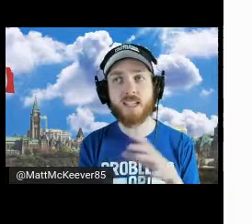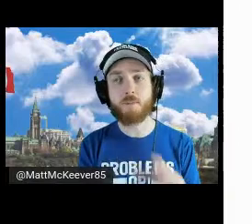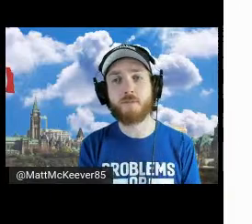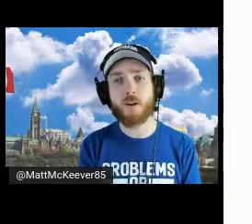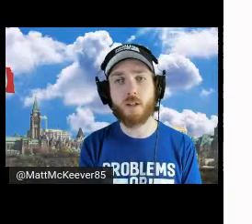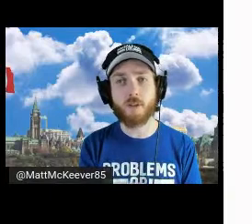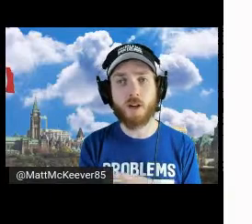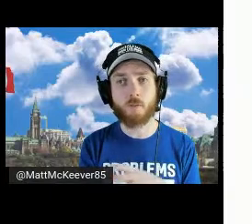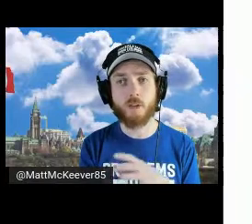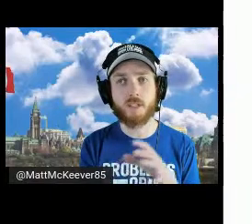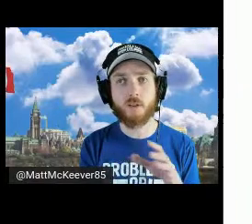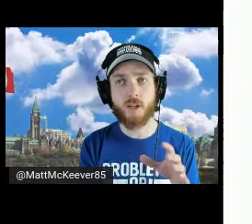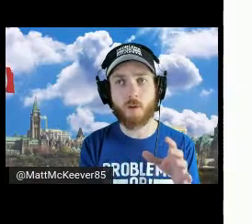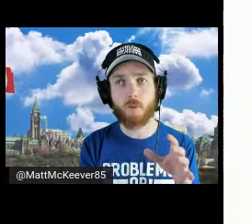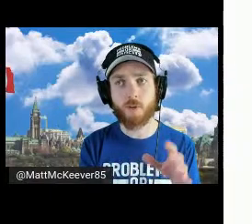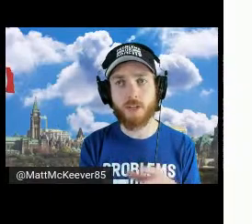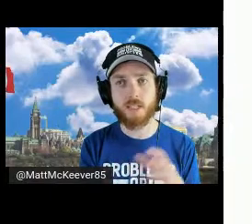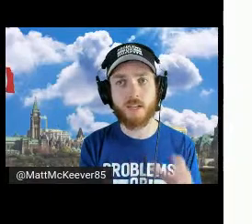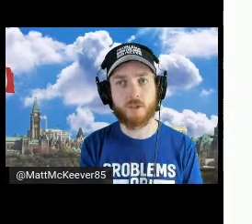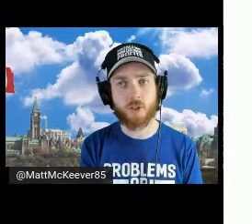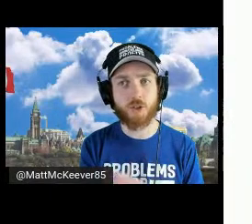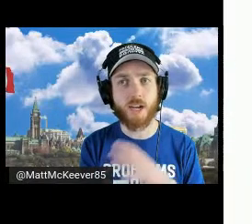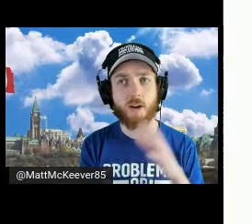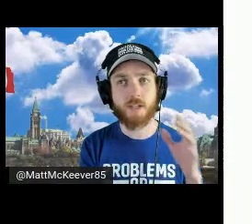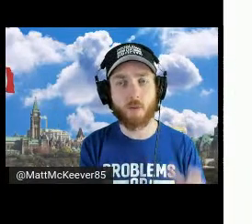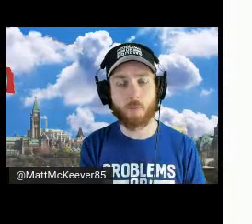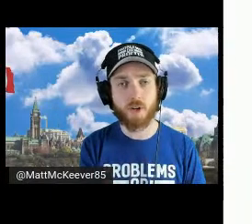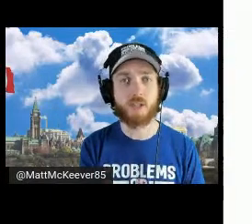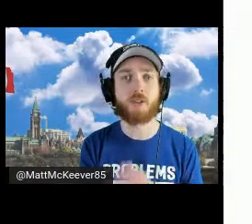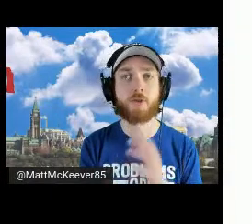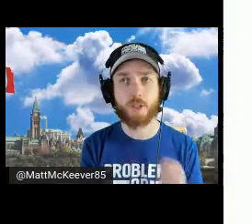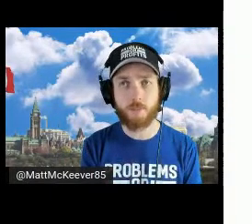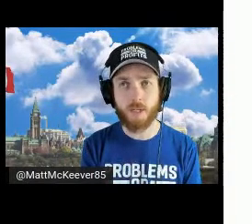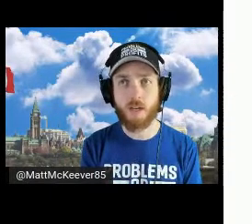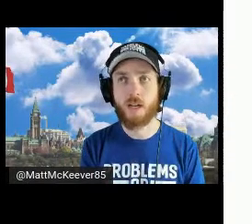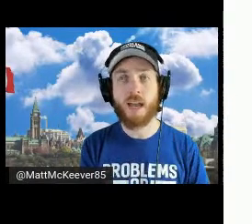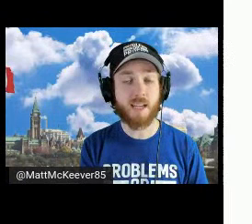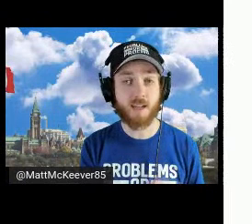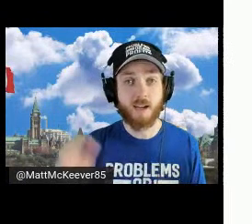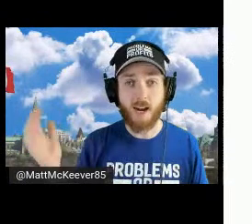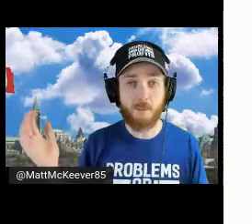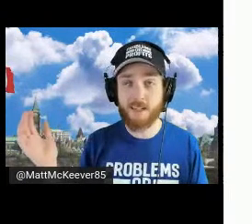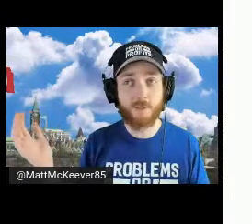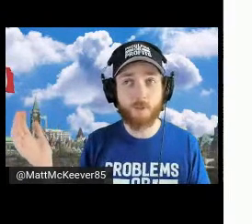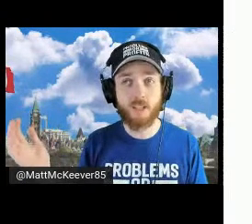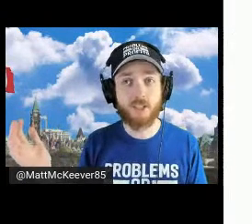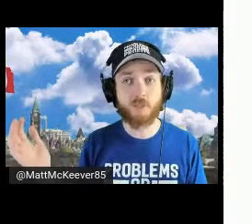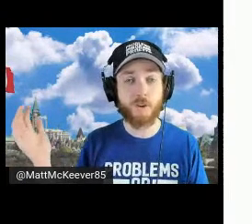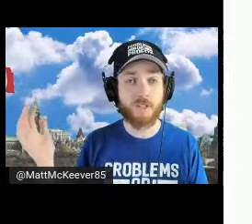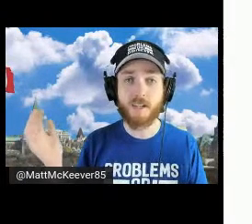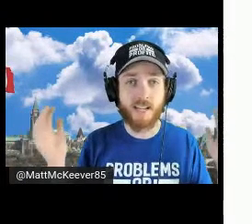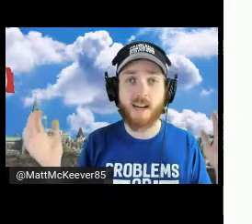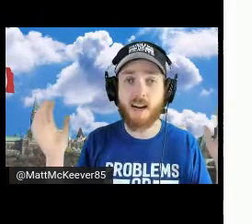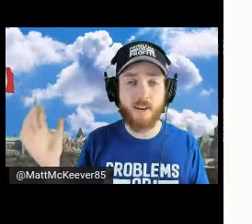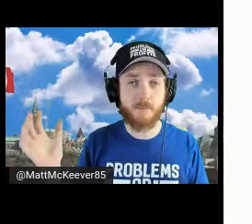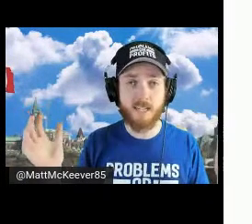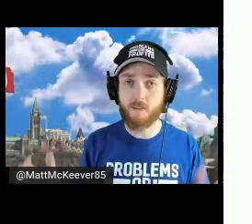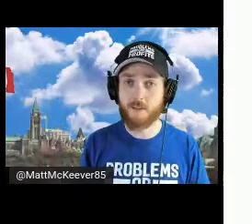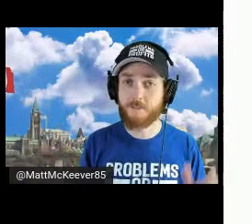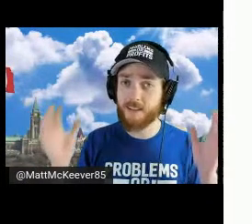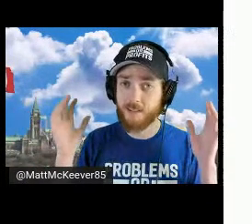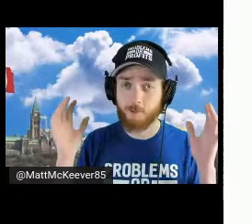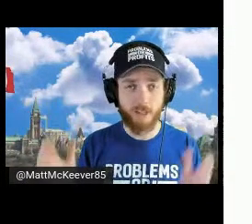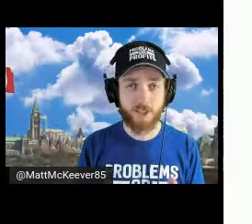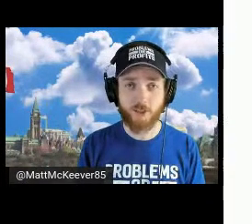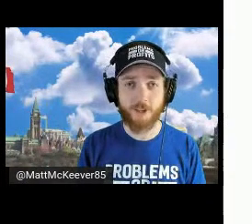you guys haven't been following along what's going on with Grace Life Church out in Alberta, you should be. And again, I'm not even a religious person, and yet I find